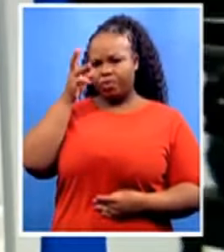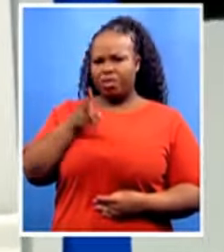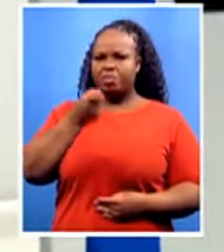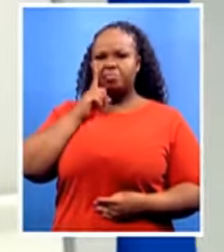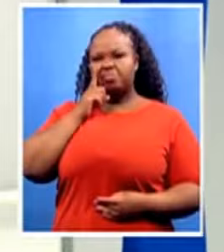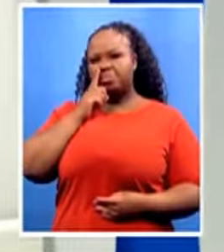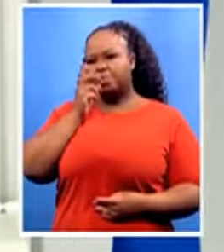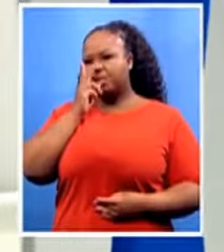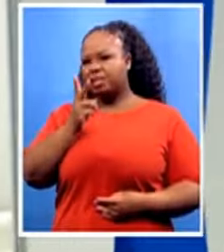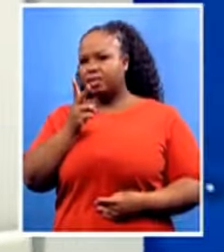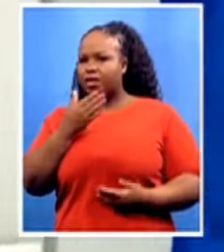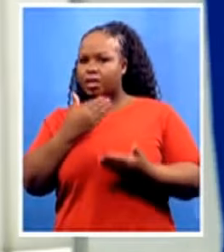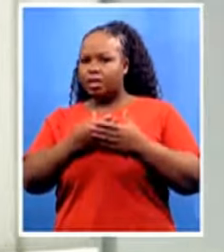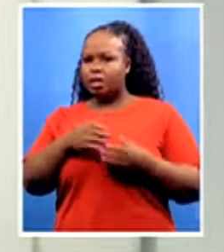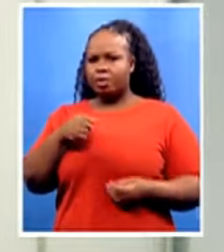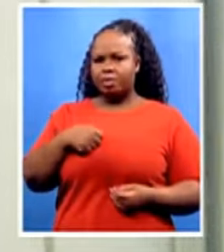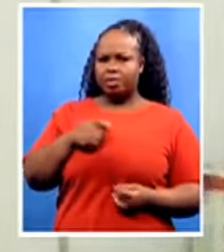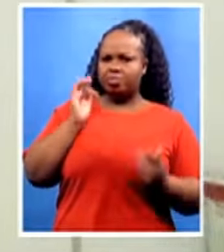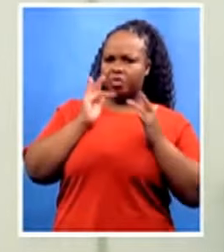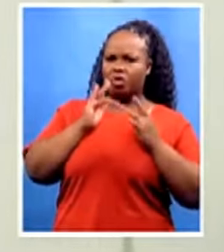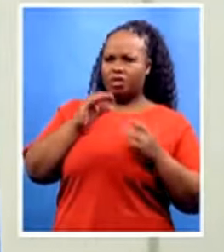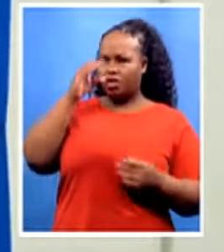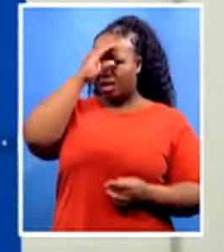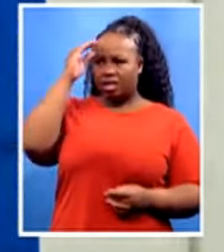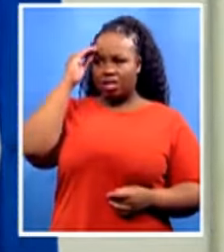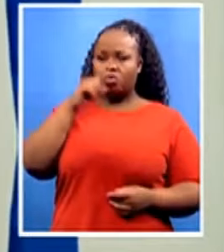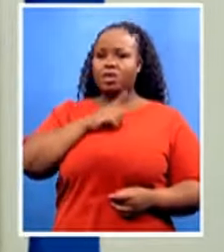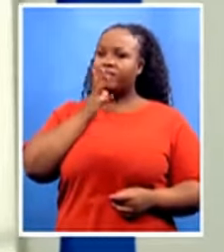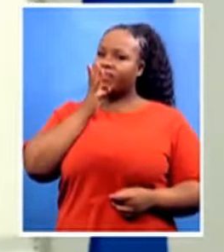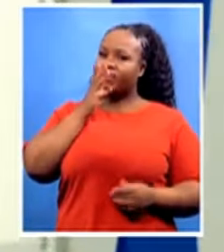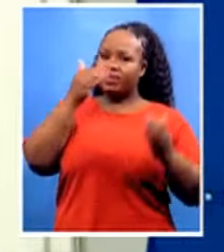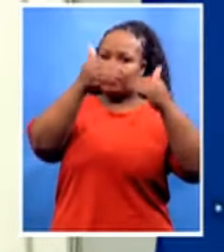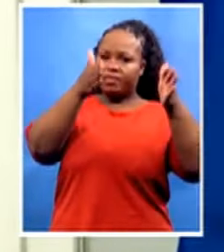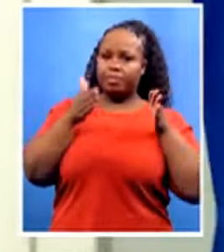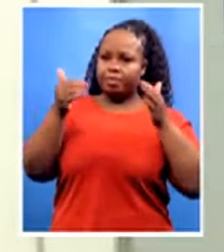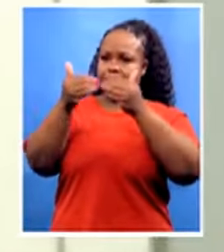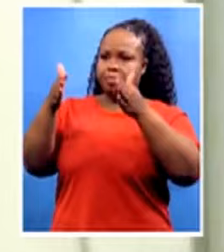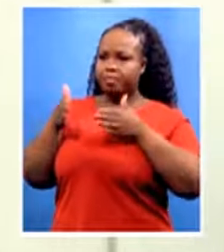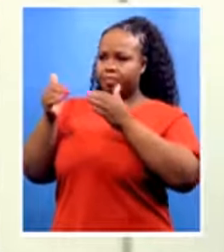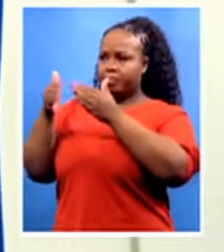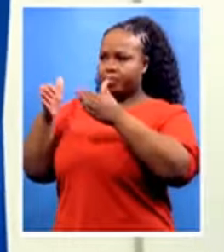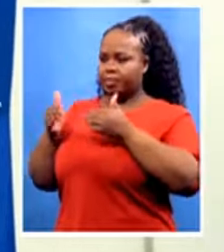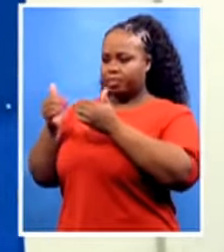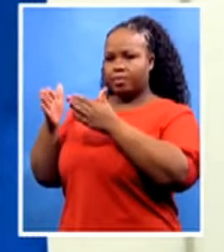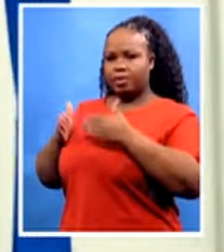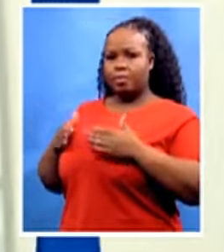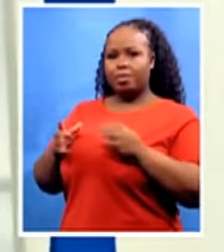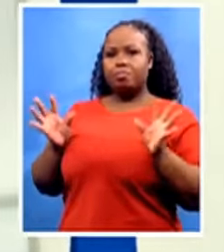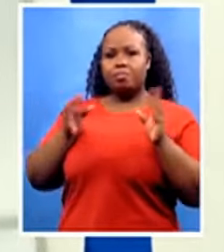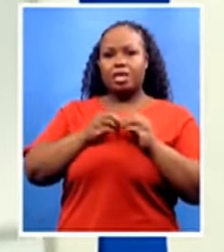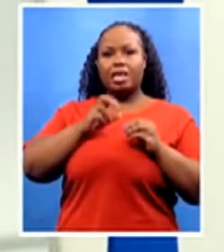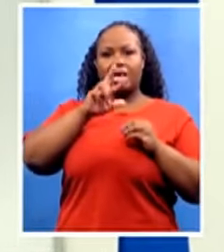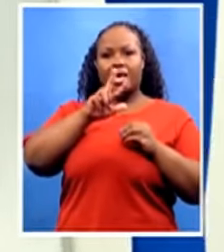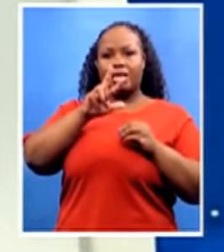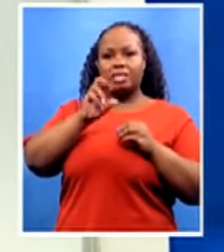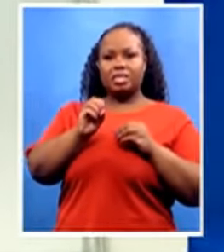you can see, there's a lot of cubicles. There's about 80 stations here. I can tell you now,